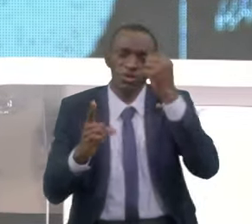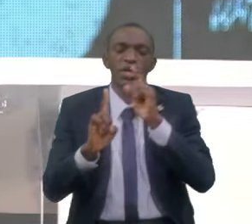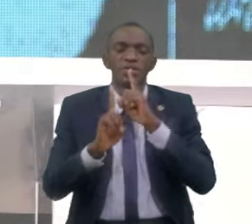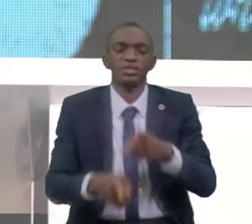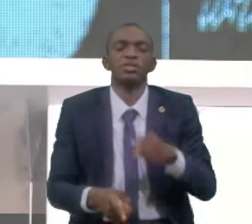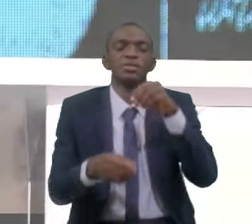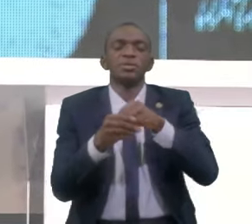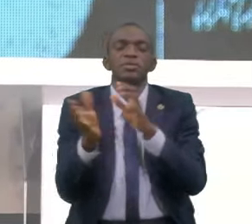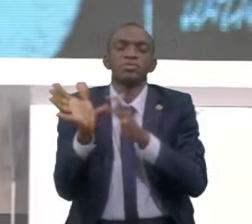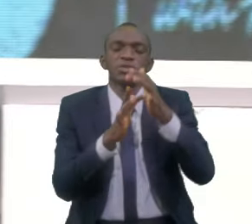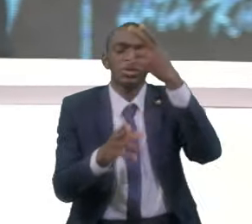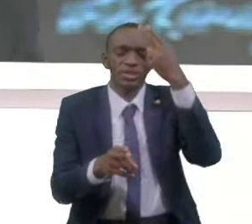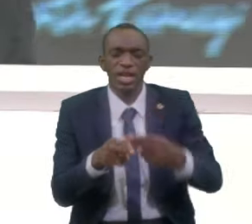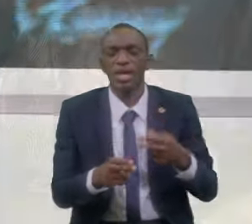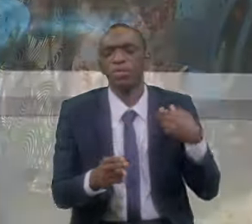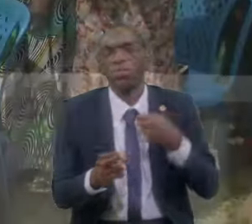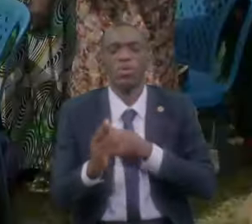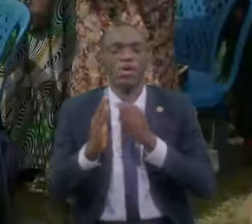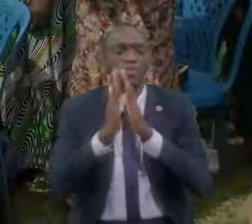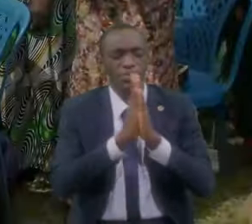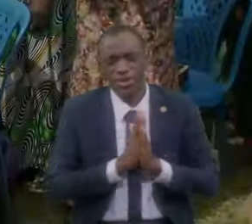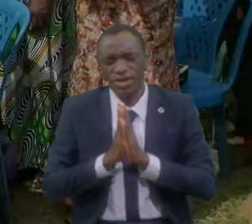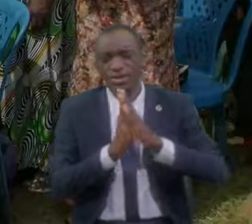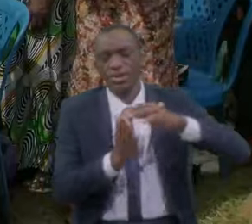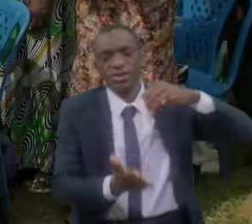Jesus' name, we pray.